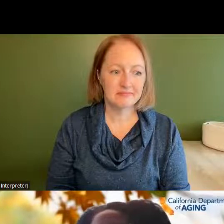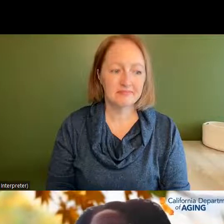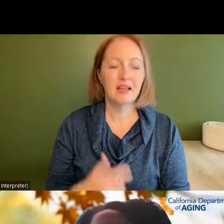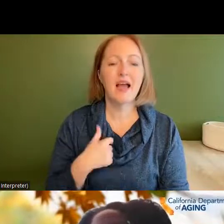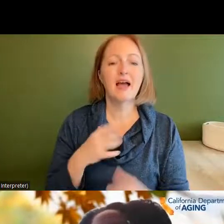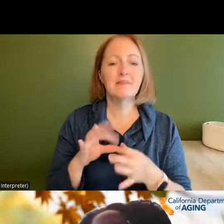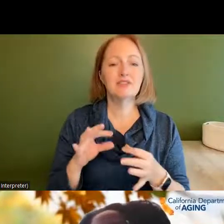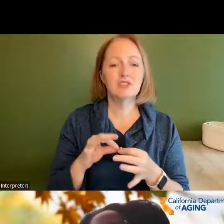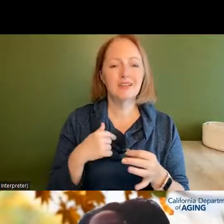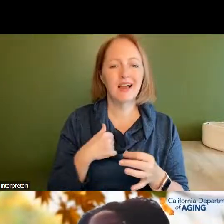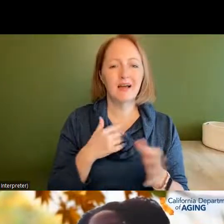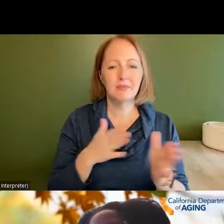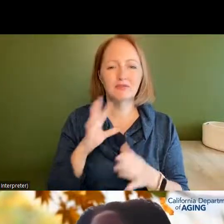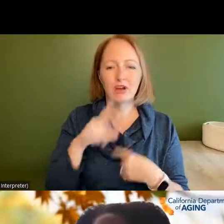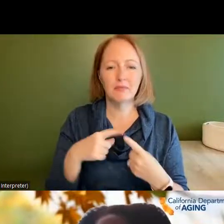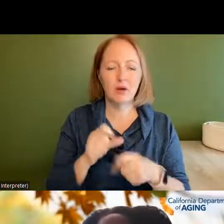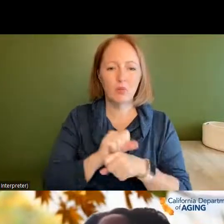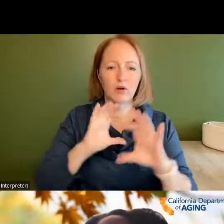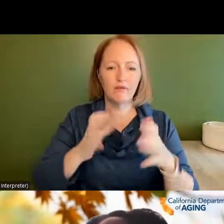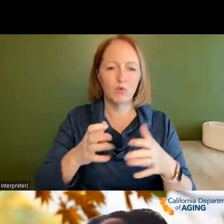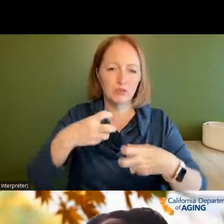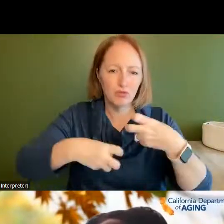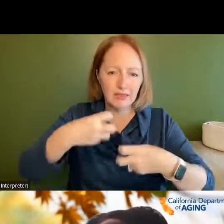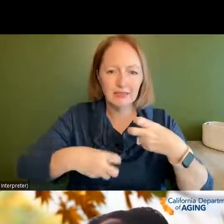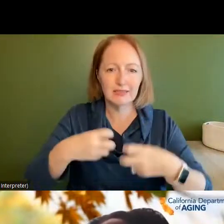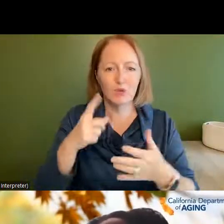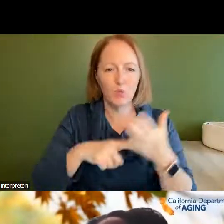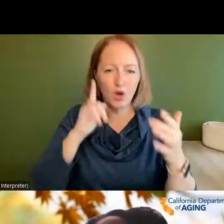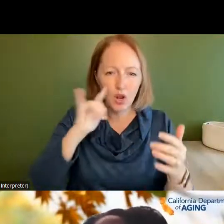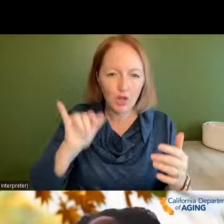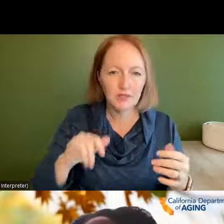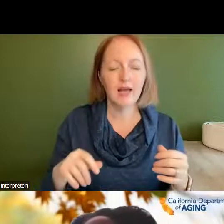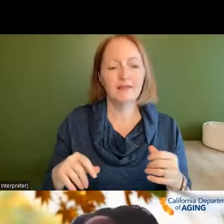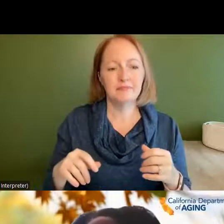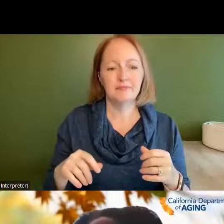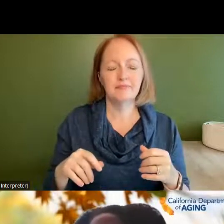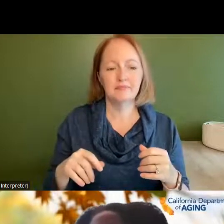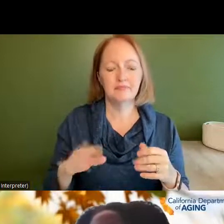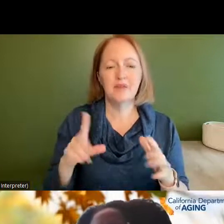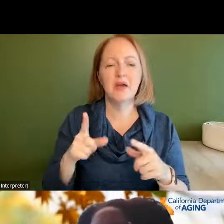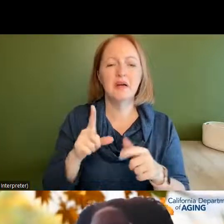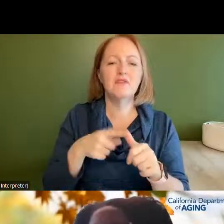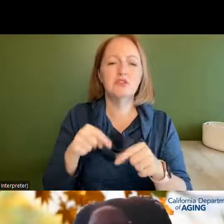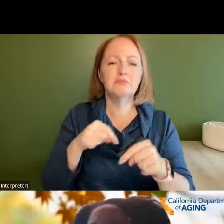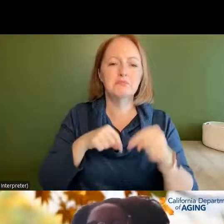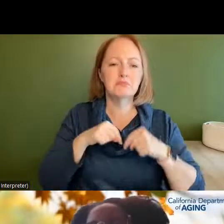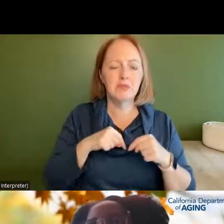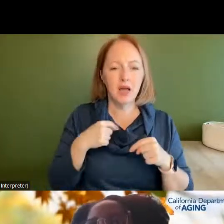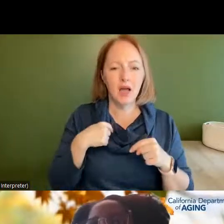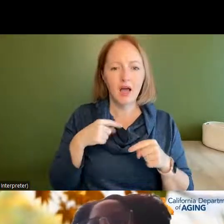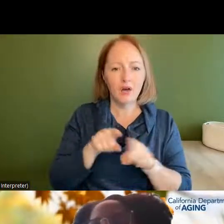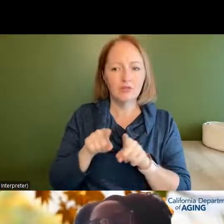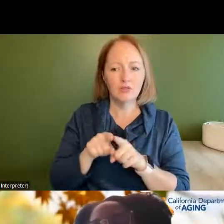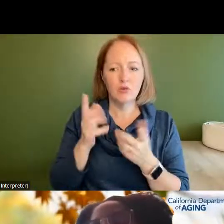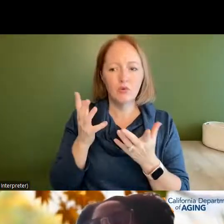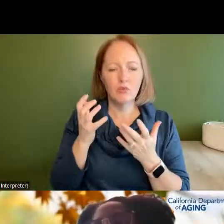mentioned I was going to talk about the workforce crisis and what that is. But before we talk about the workforce crisis, I also